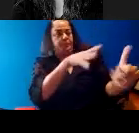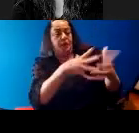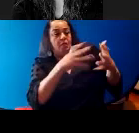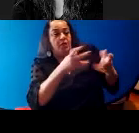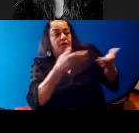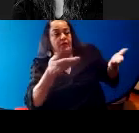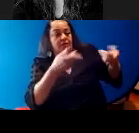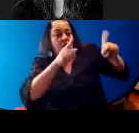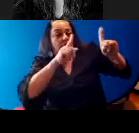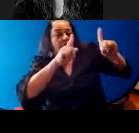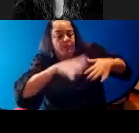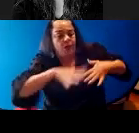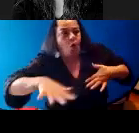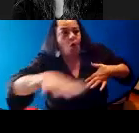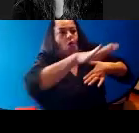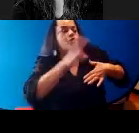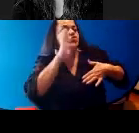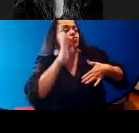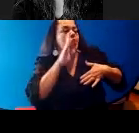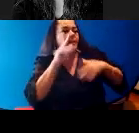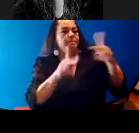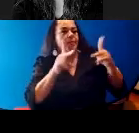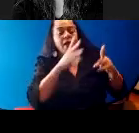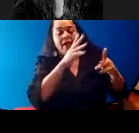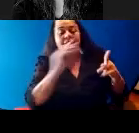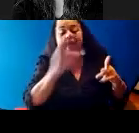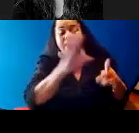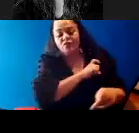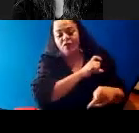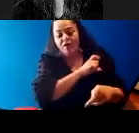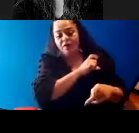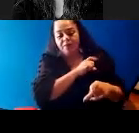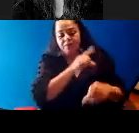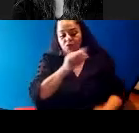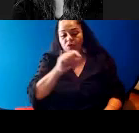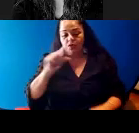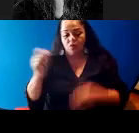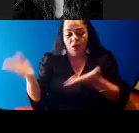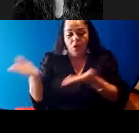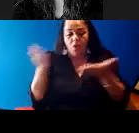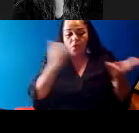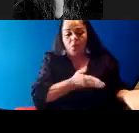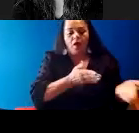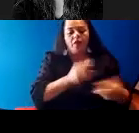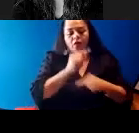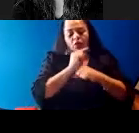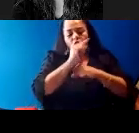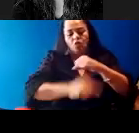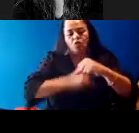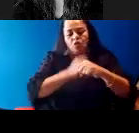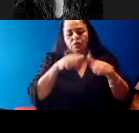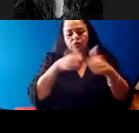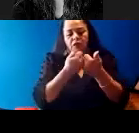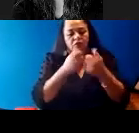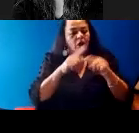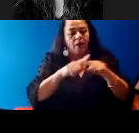of unarmed Black and brown people at the hands of law enforcement. 2020 brought the global challenge of COVID-19, but the continued